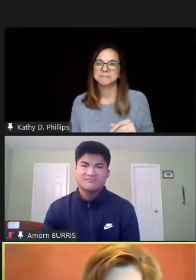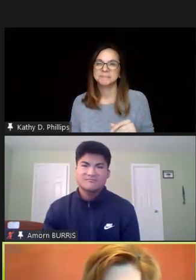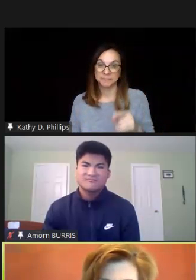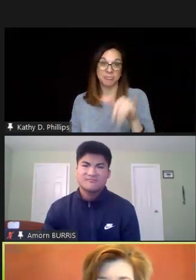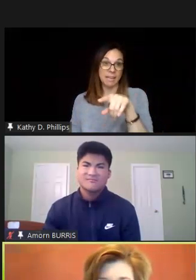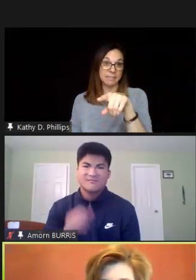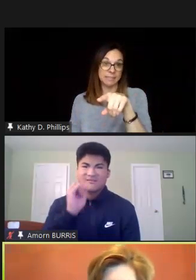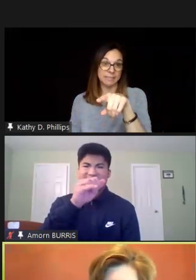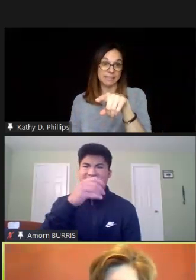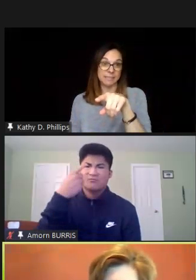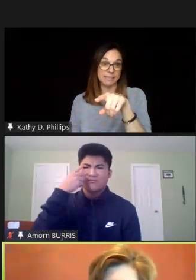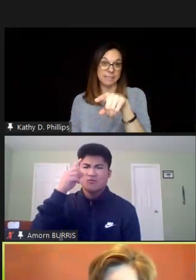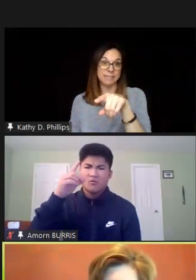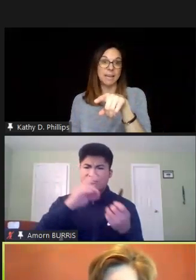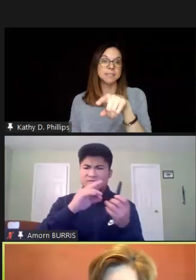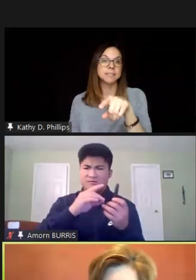Yes.